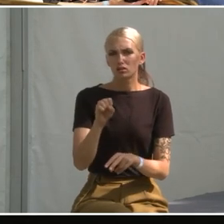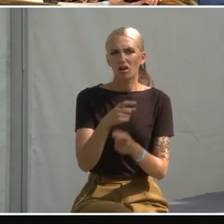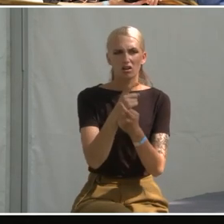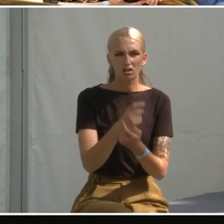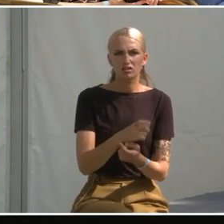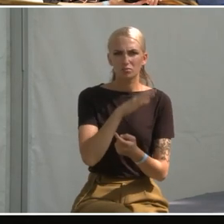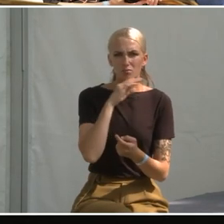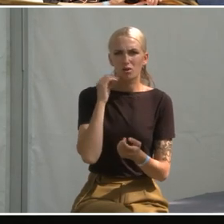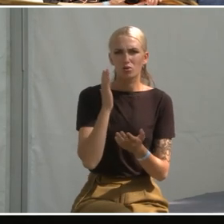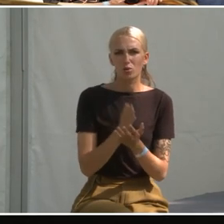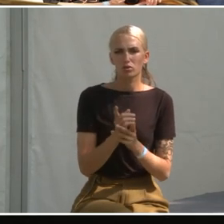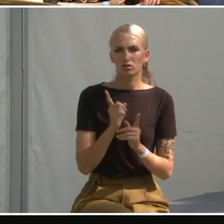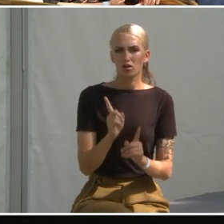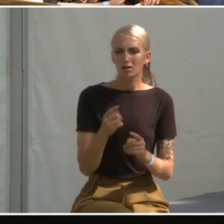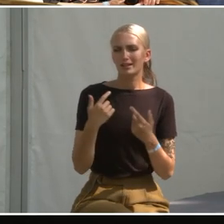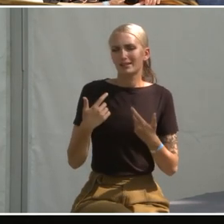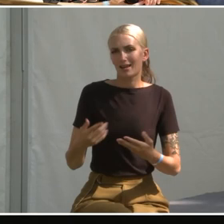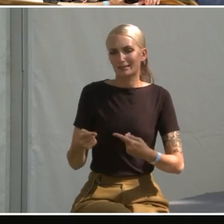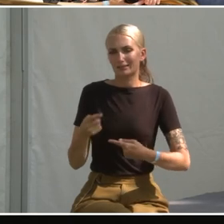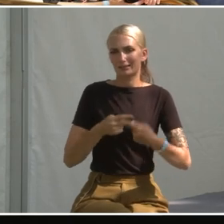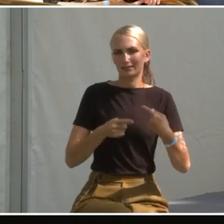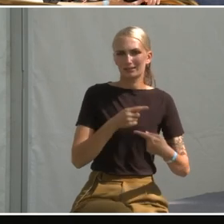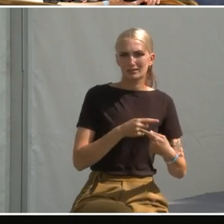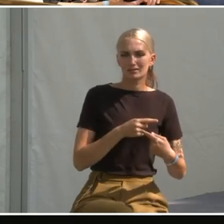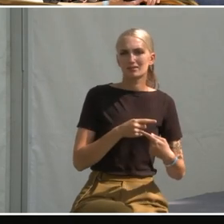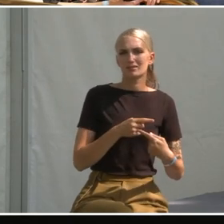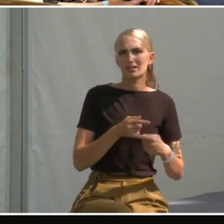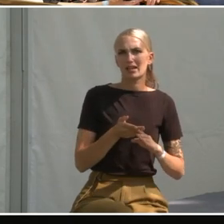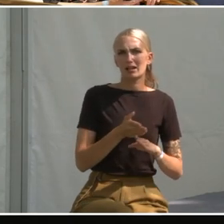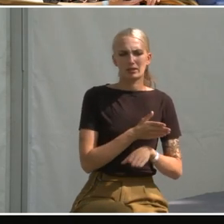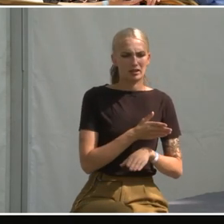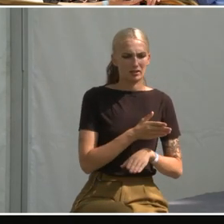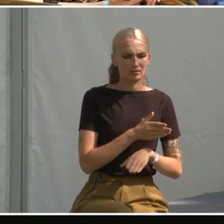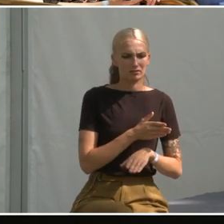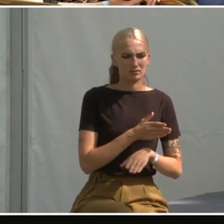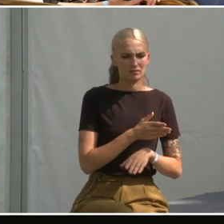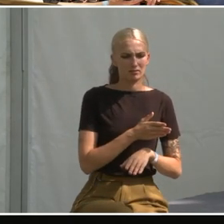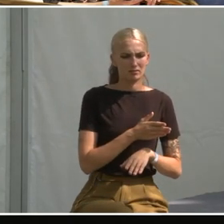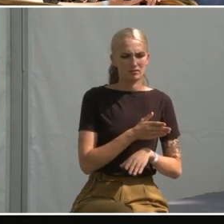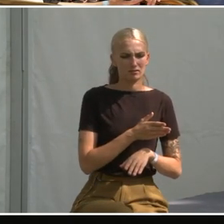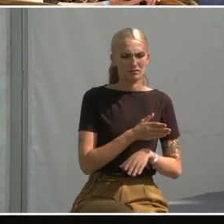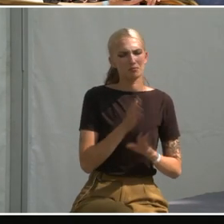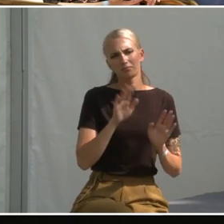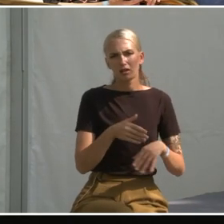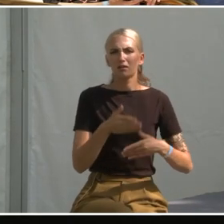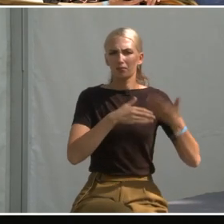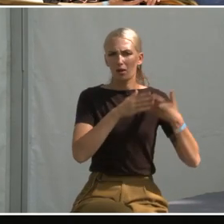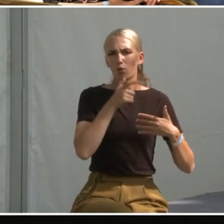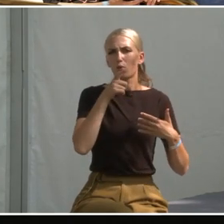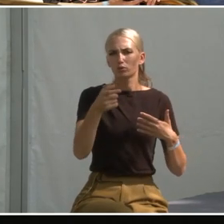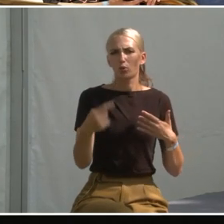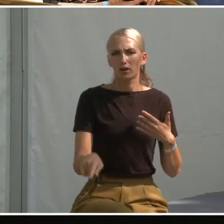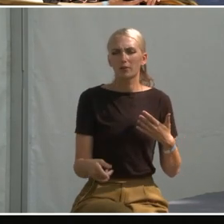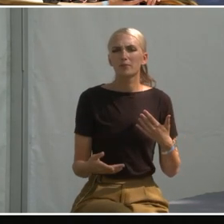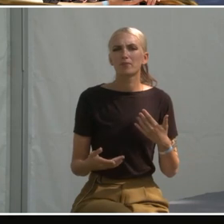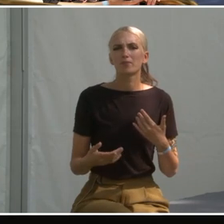but I would like to come back again to the point I made last, some time ago already, that this